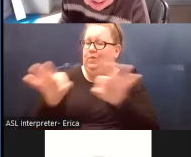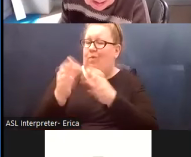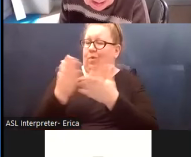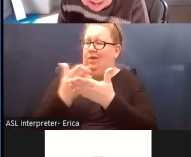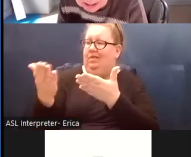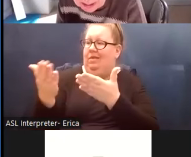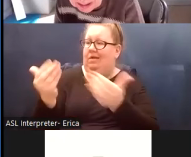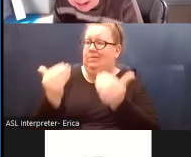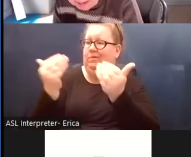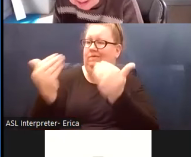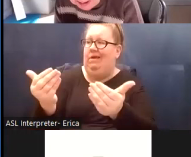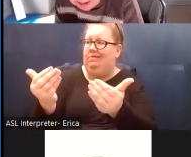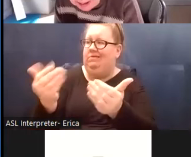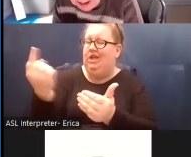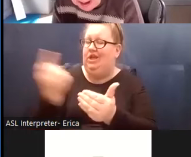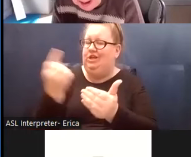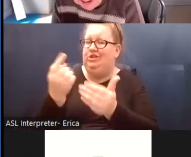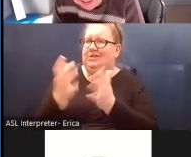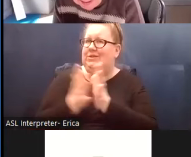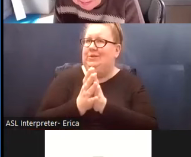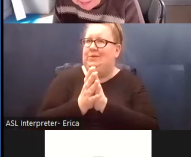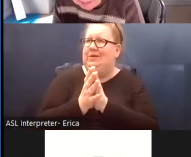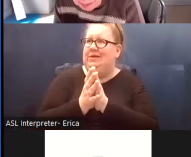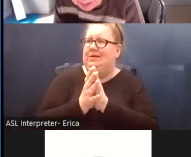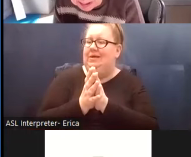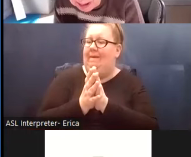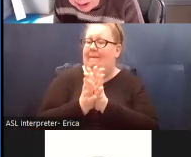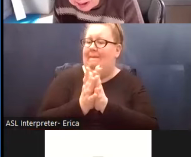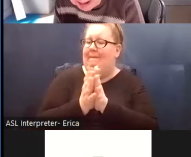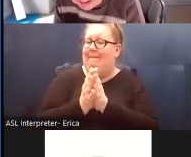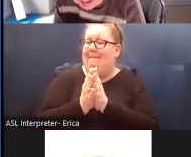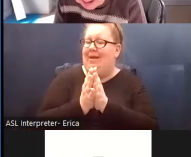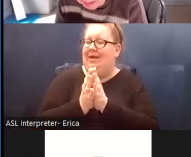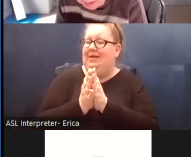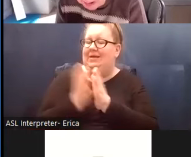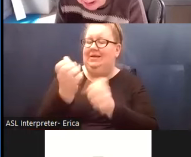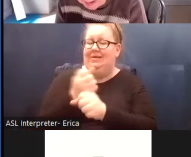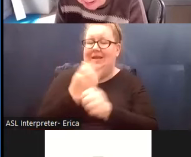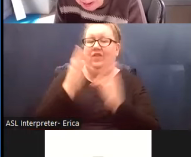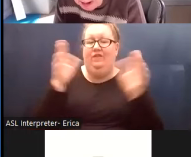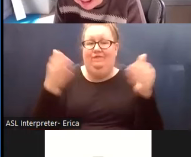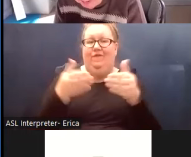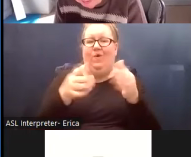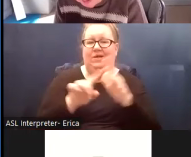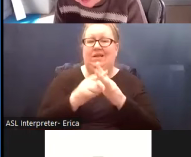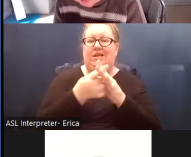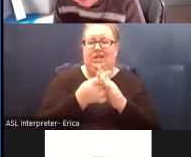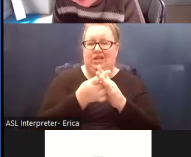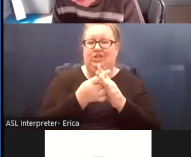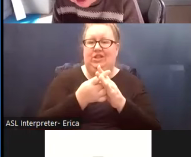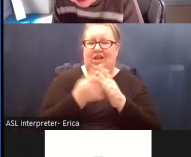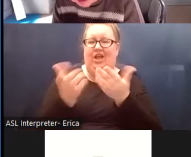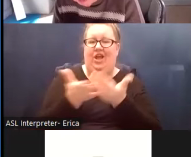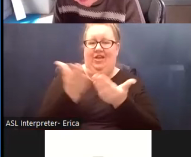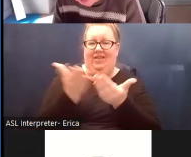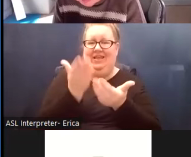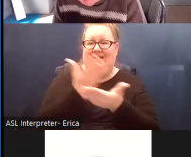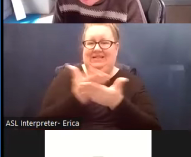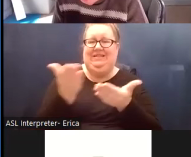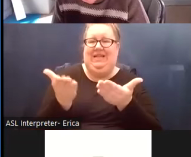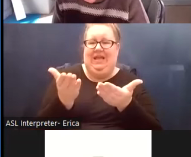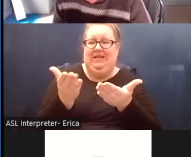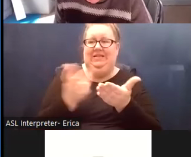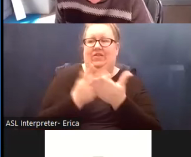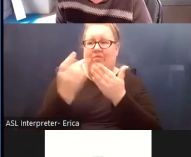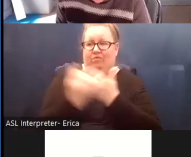I guess, is just to take the focus initially, as I said before, on low-hanging fruit, the projects which would